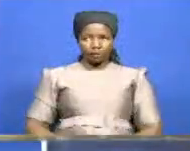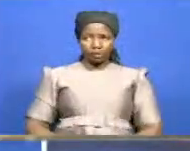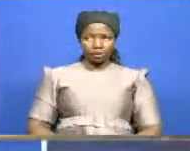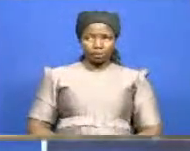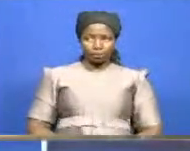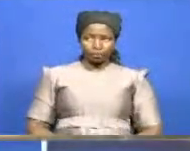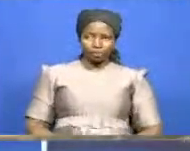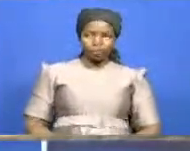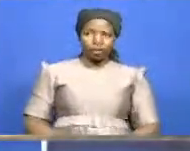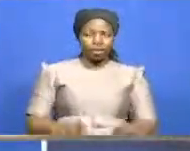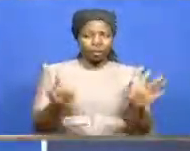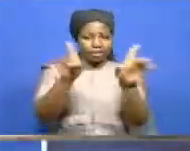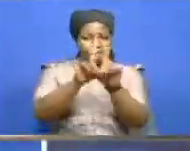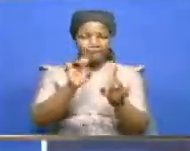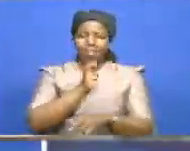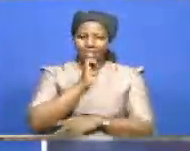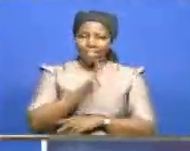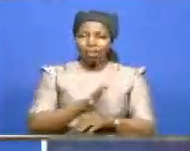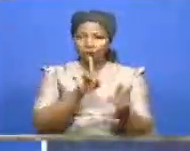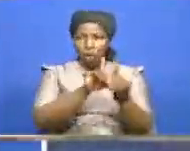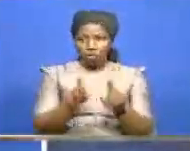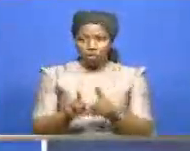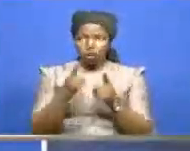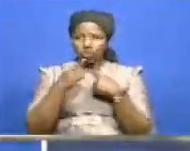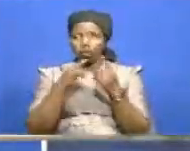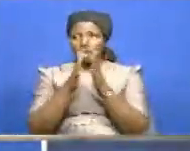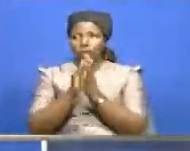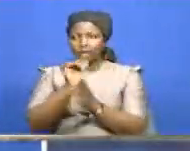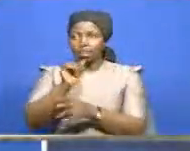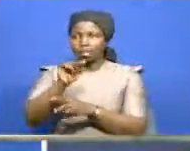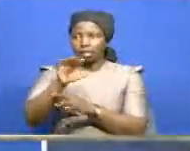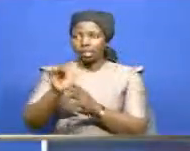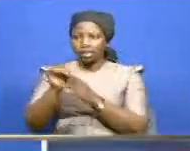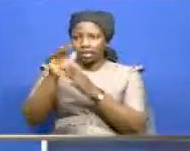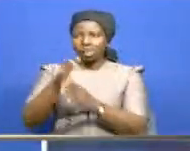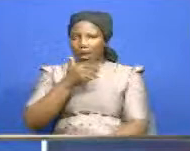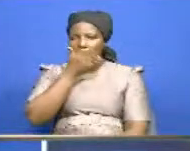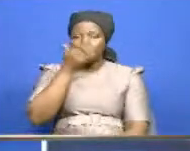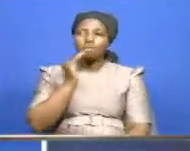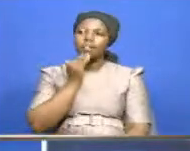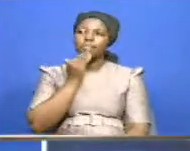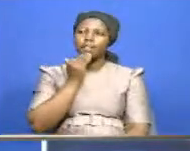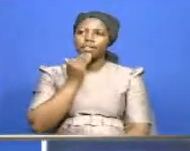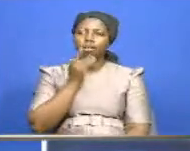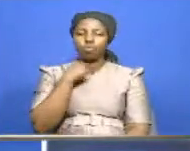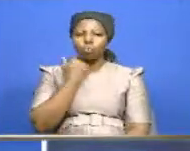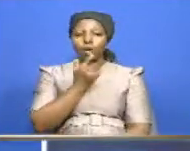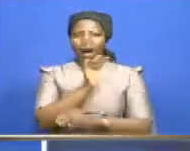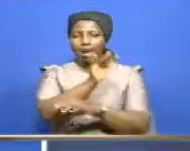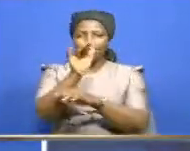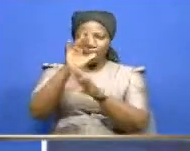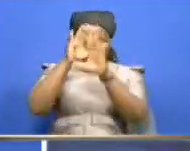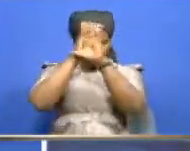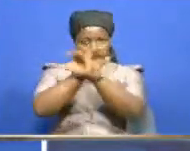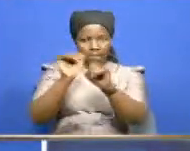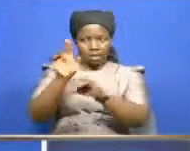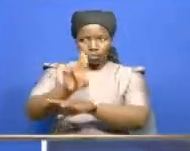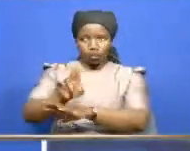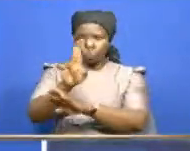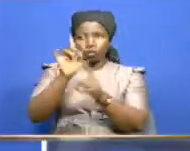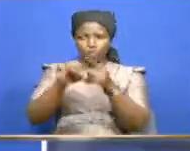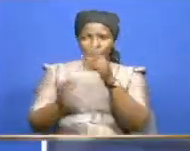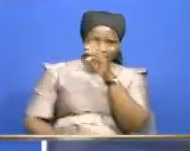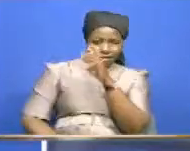The same elders also held talks with the Amani National Congress leader Musalia Mudavadi, who called on President Uhuru Kenyatta to form